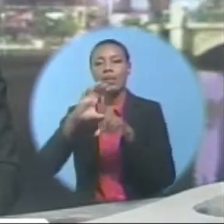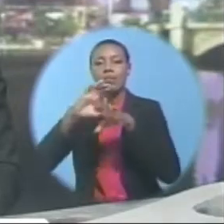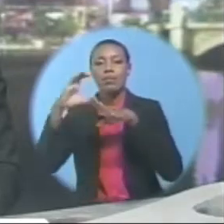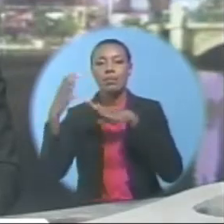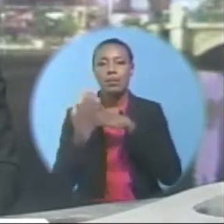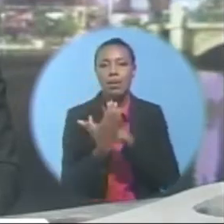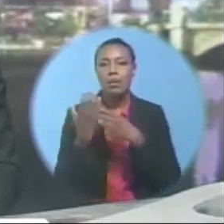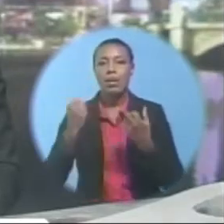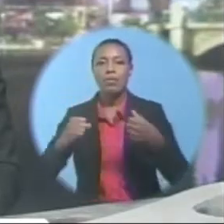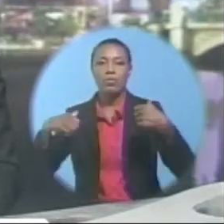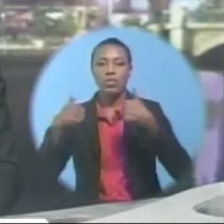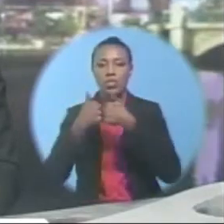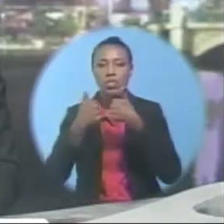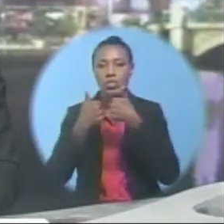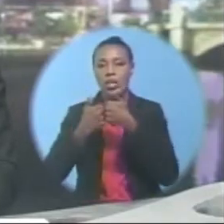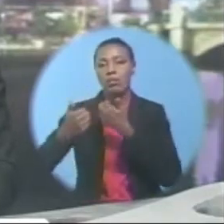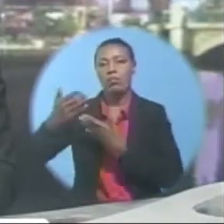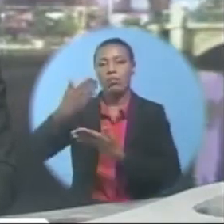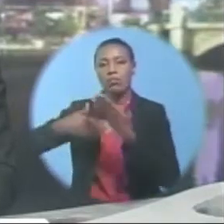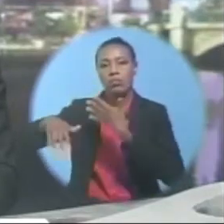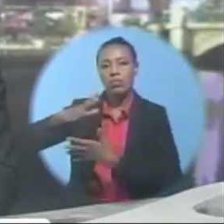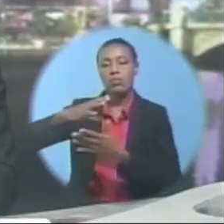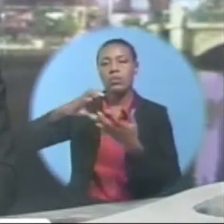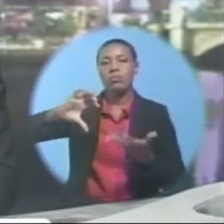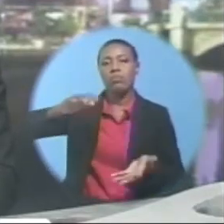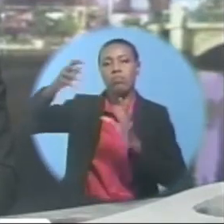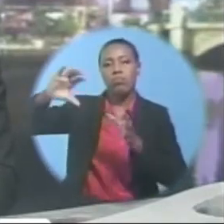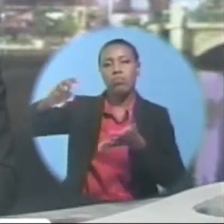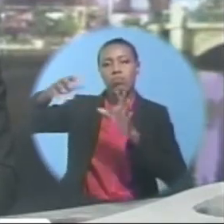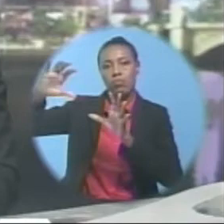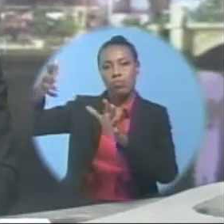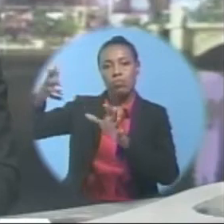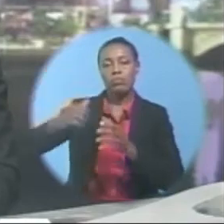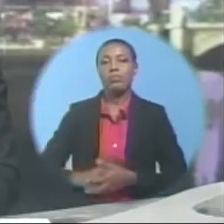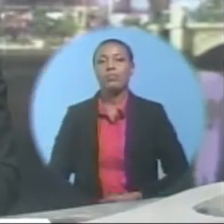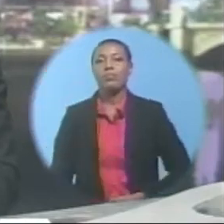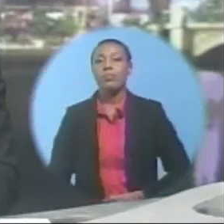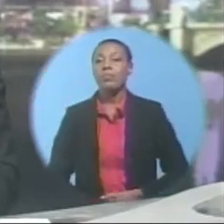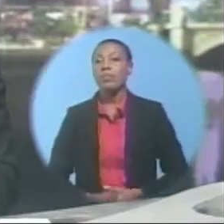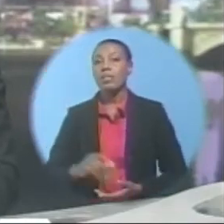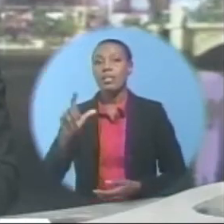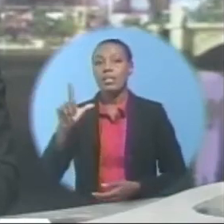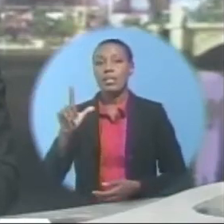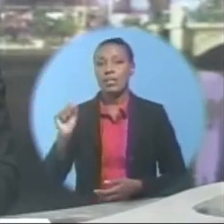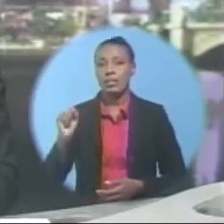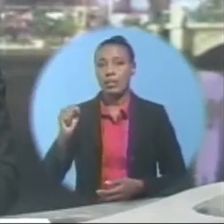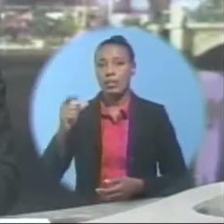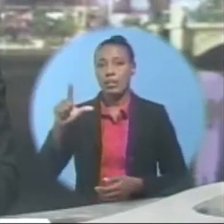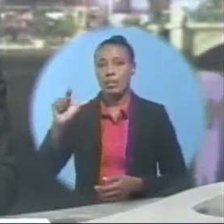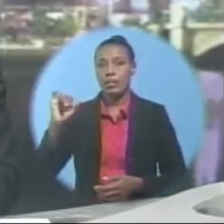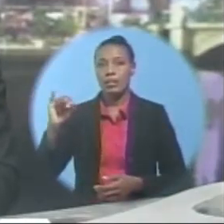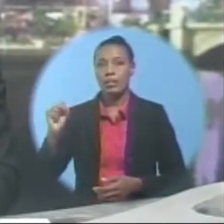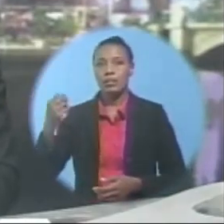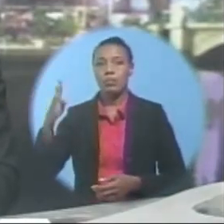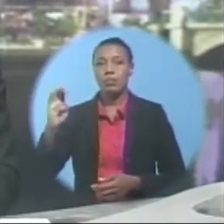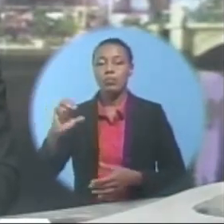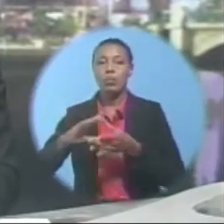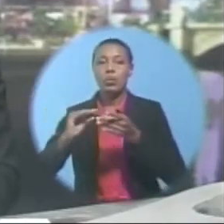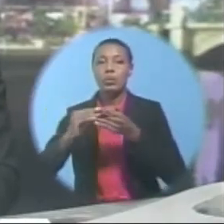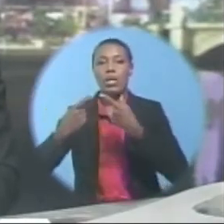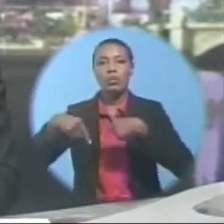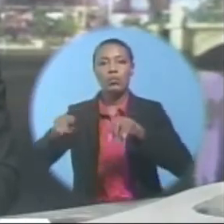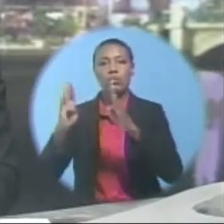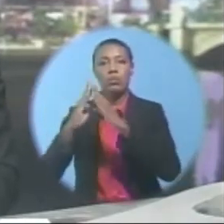and combat the challenges associated with natural disasters. As Lisa Broom tells us, it was done during a meeting